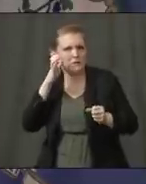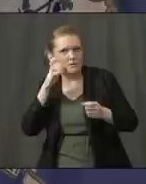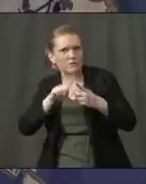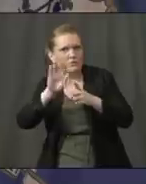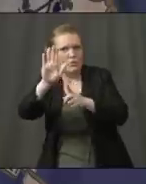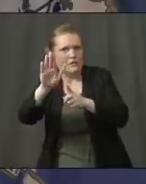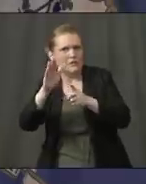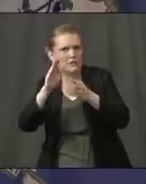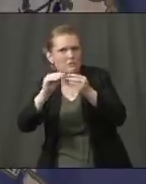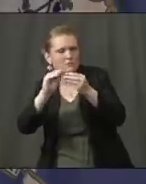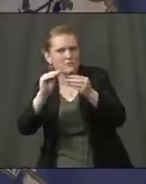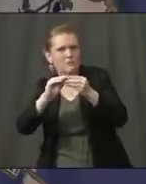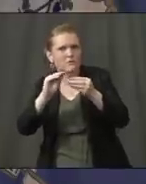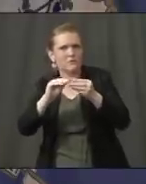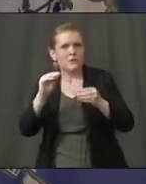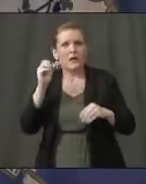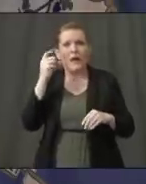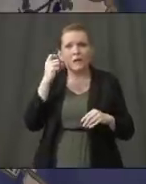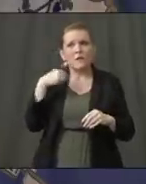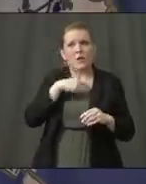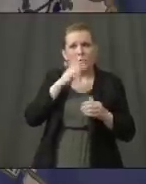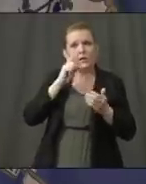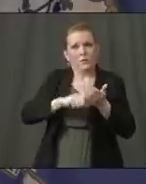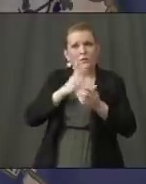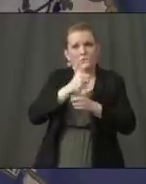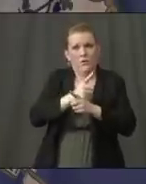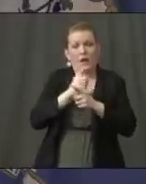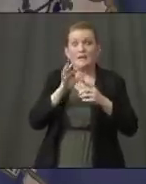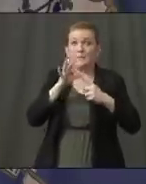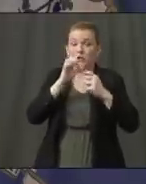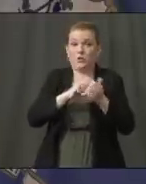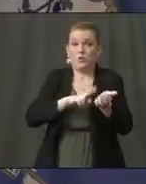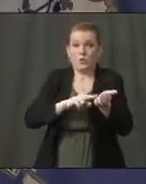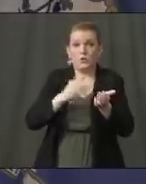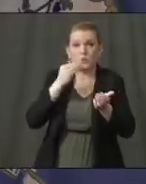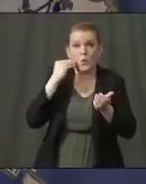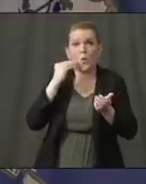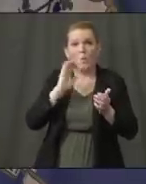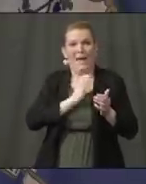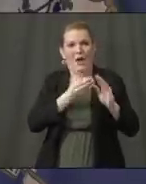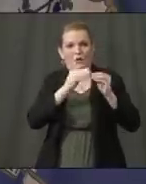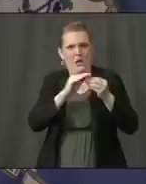the Massachusetts model as well. So I'm particularly happy that he is part of our partnership.